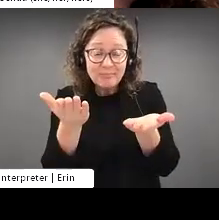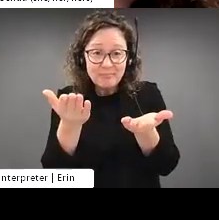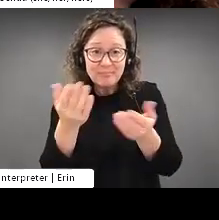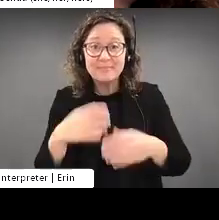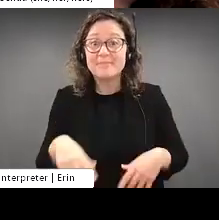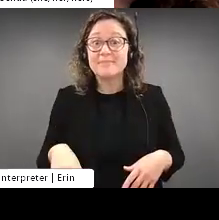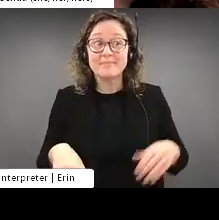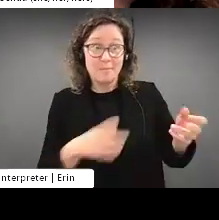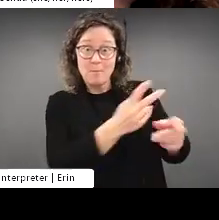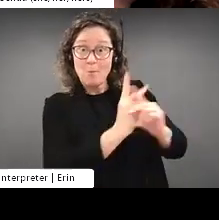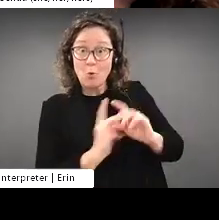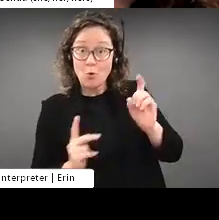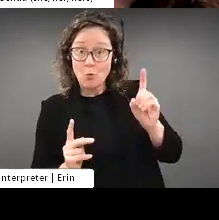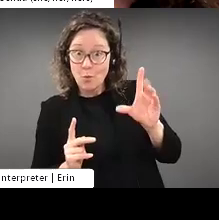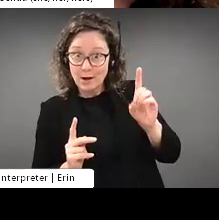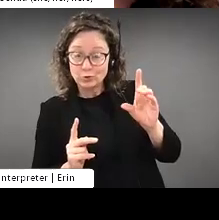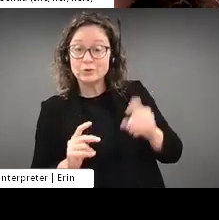600%?